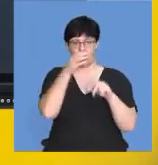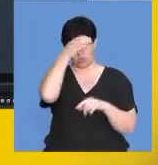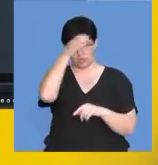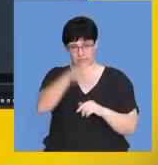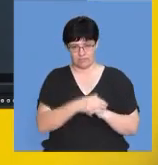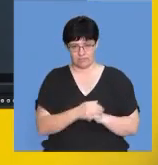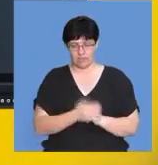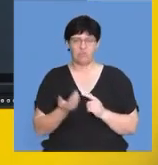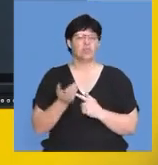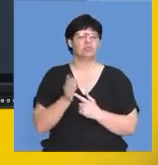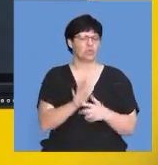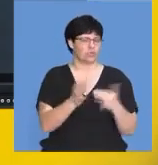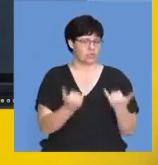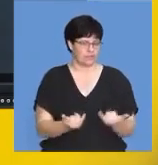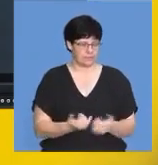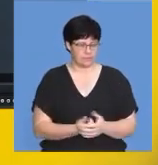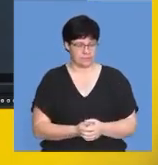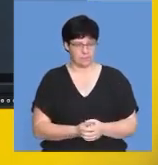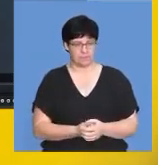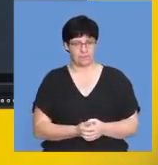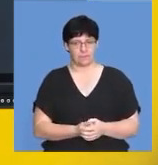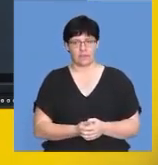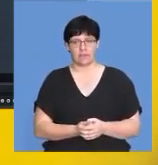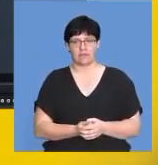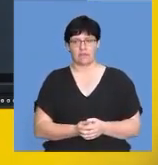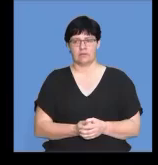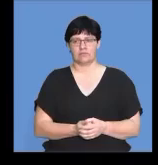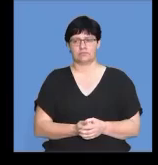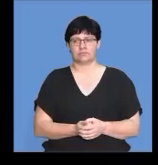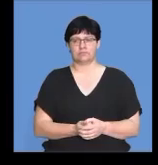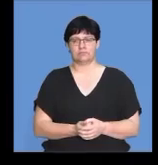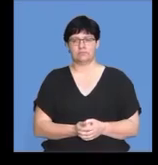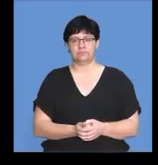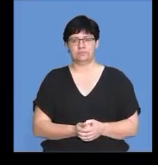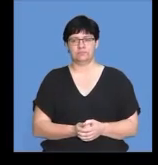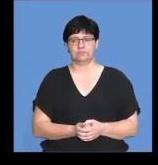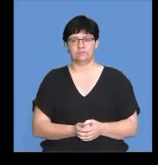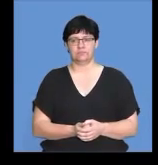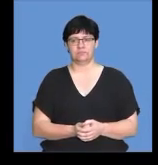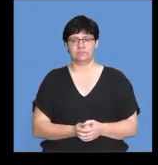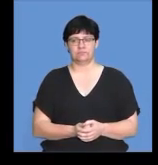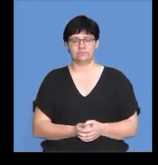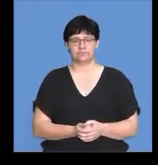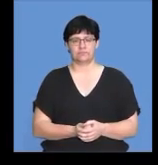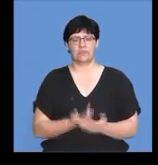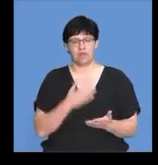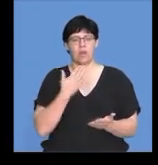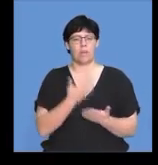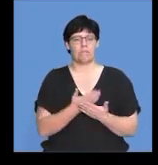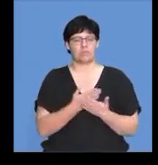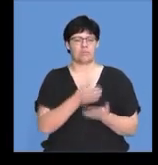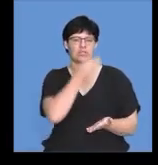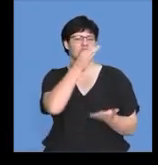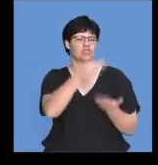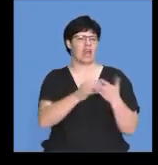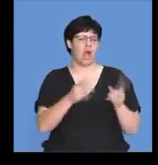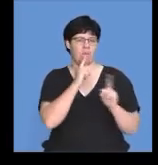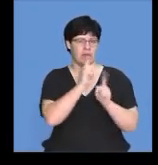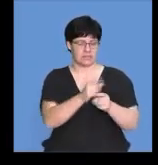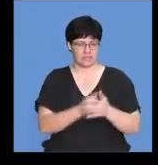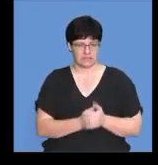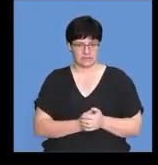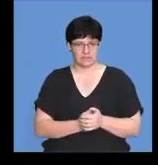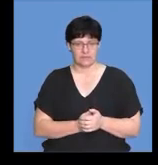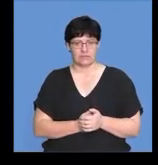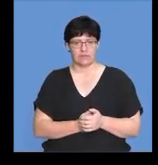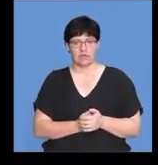And that's what we're going to show you today. Right, so let's get straight into a possible suggestion for this.